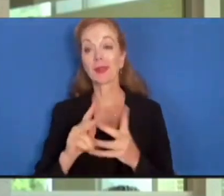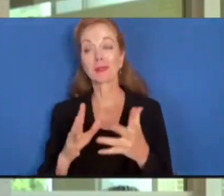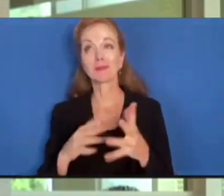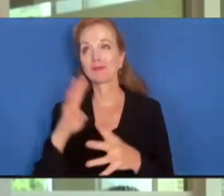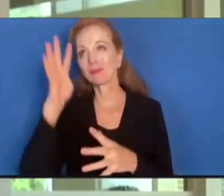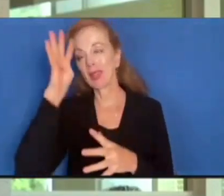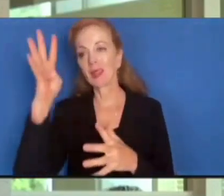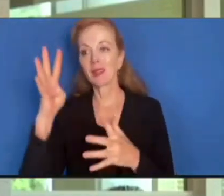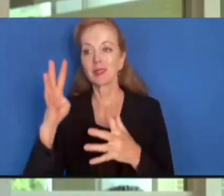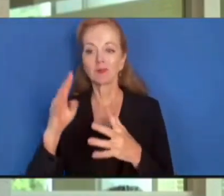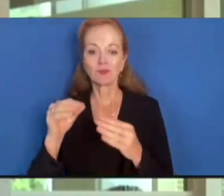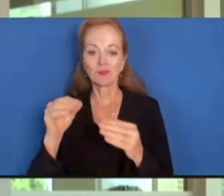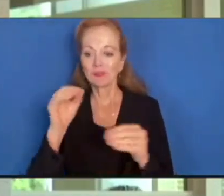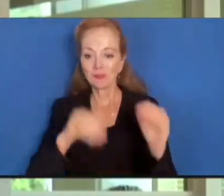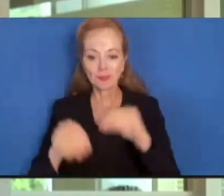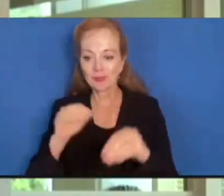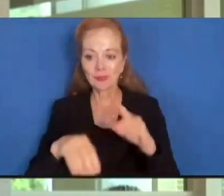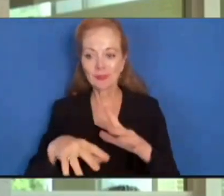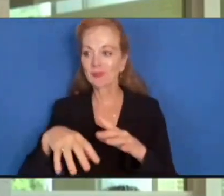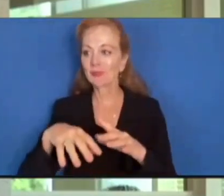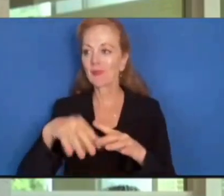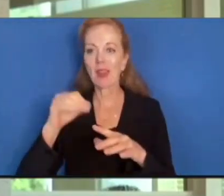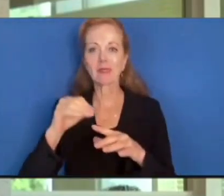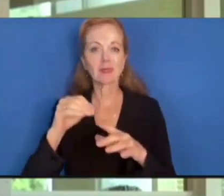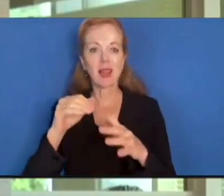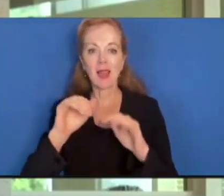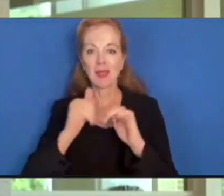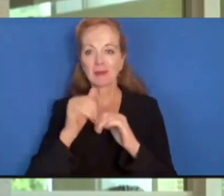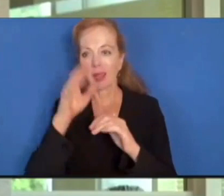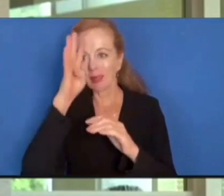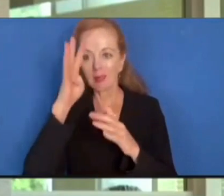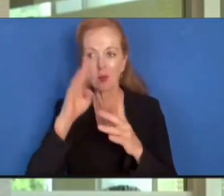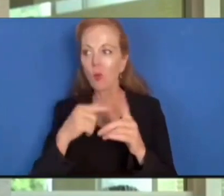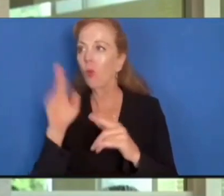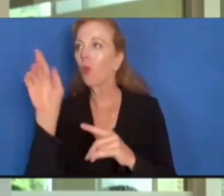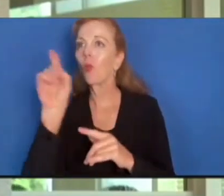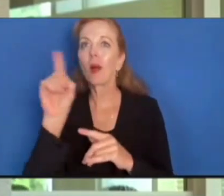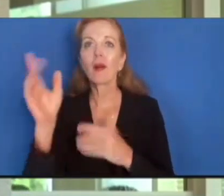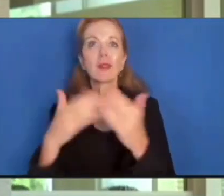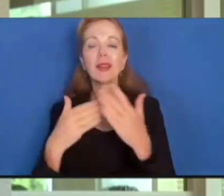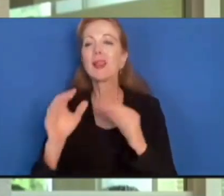found out, you know, wherever they can find them. So